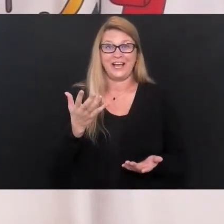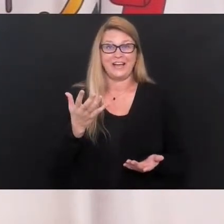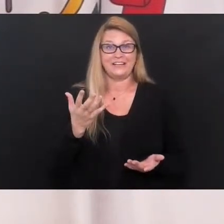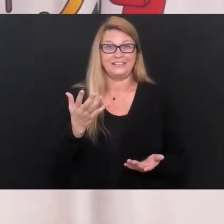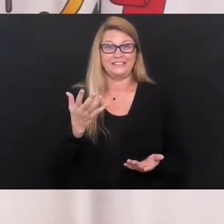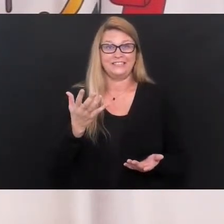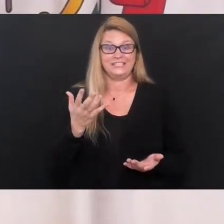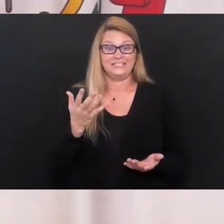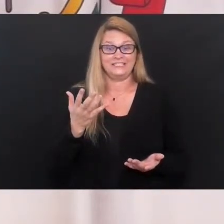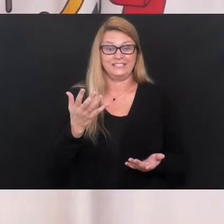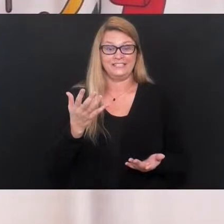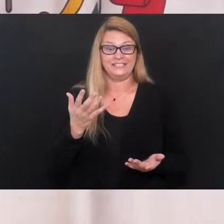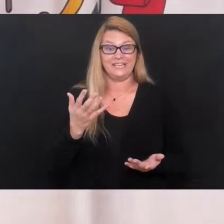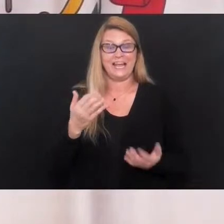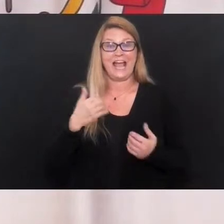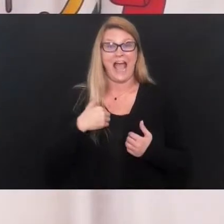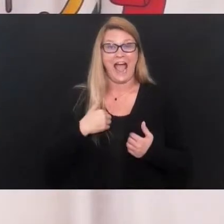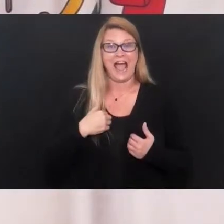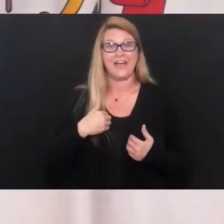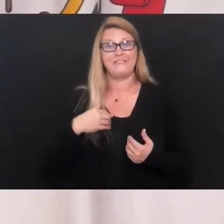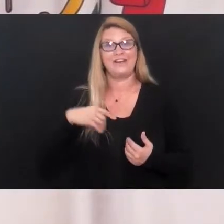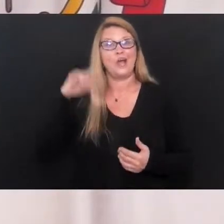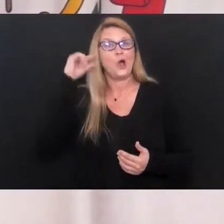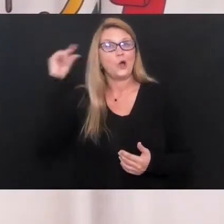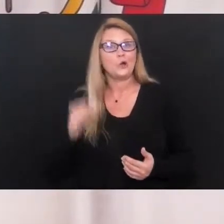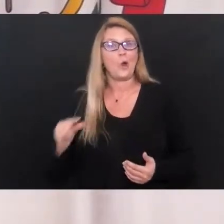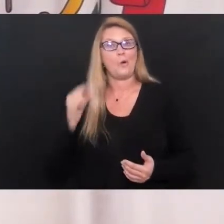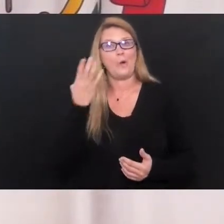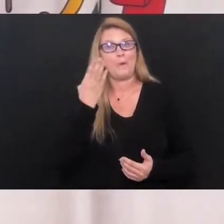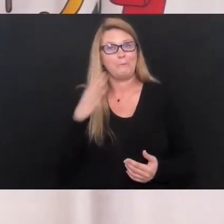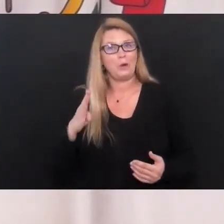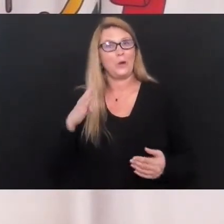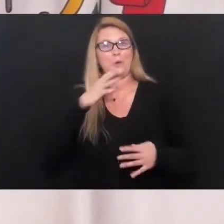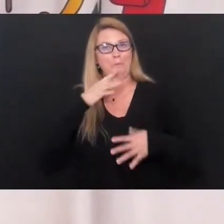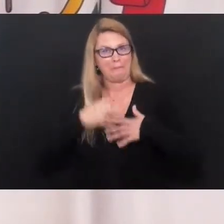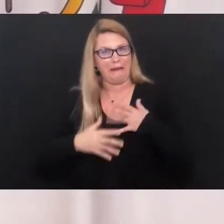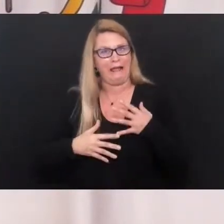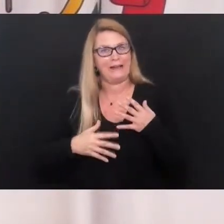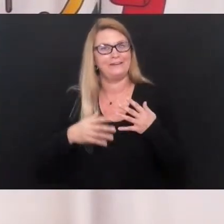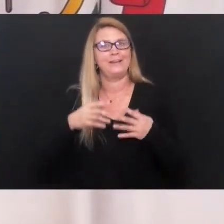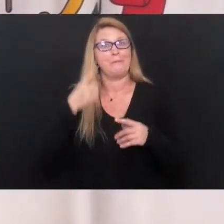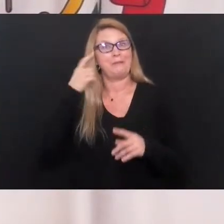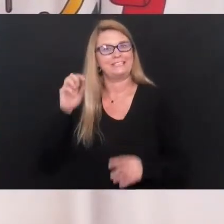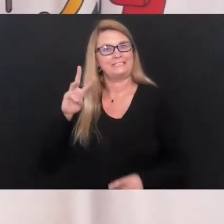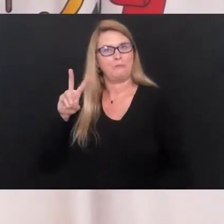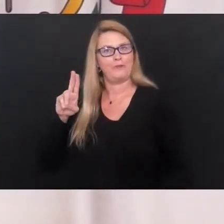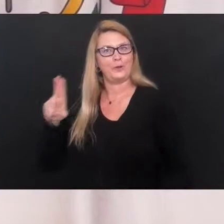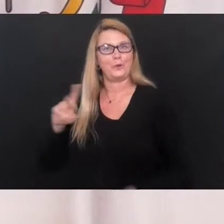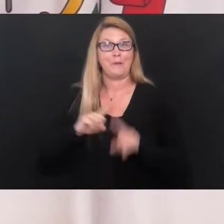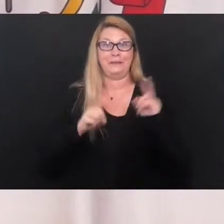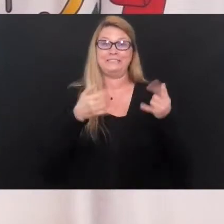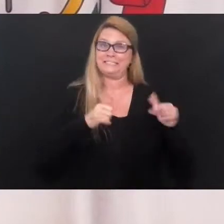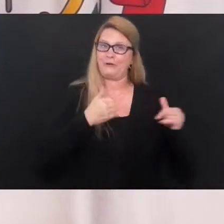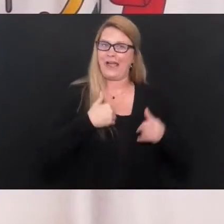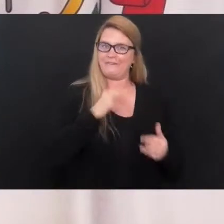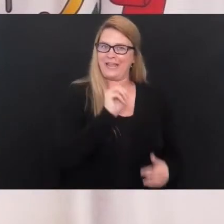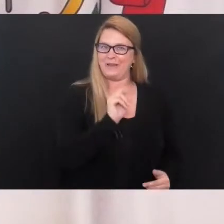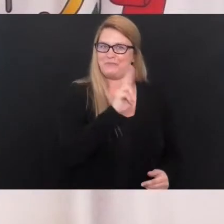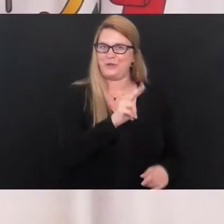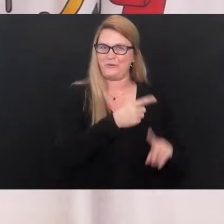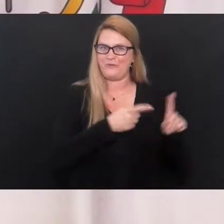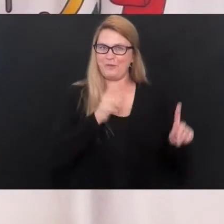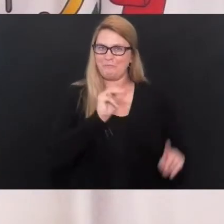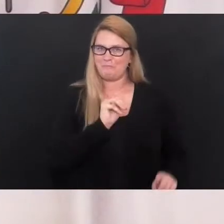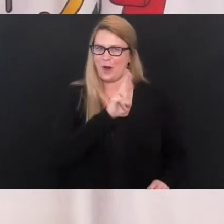while I've got some gold and blue blood, I've got a bunch of green blood in me, from the standpoint of Marshall. So